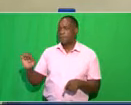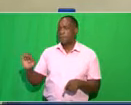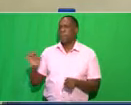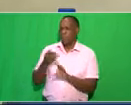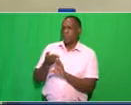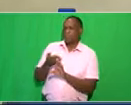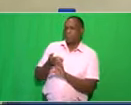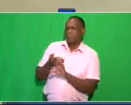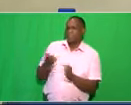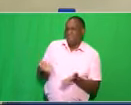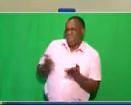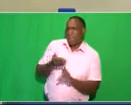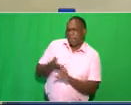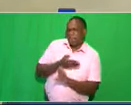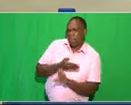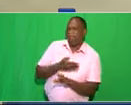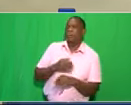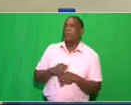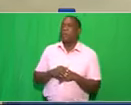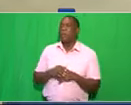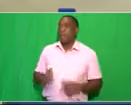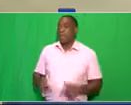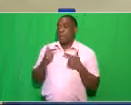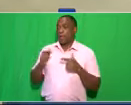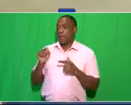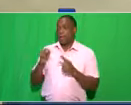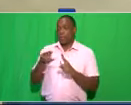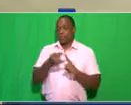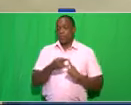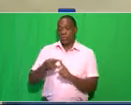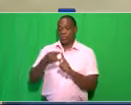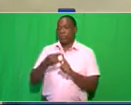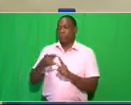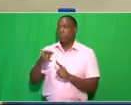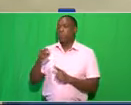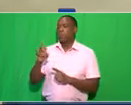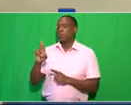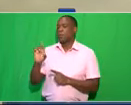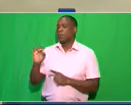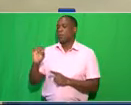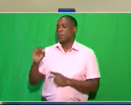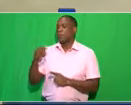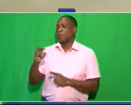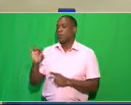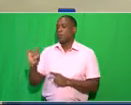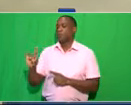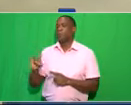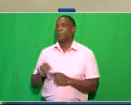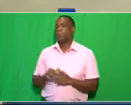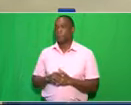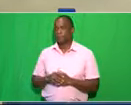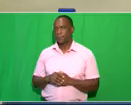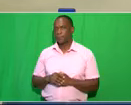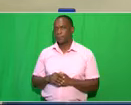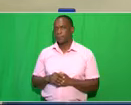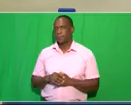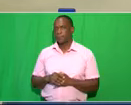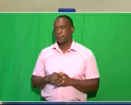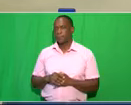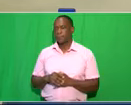earlier this evening. And of course, joining us live on Zoom, Mr. Philip Rochford. Thank you to all of our participants